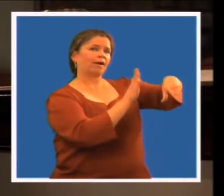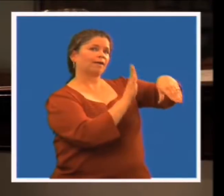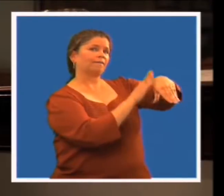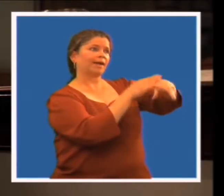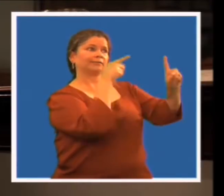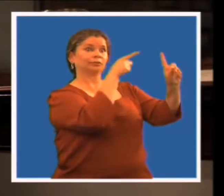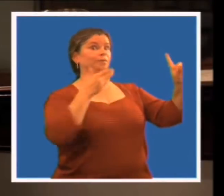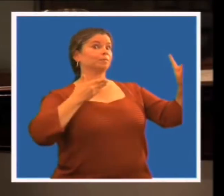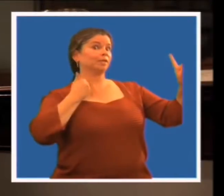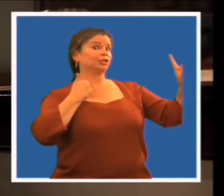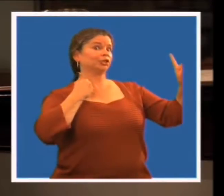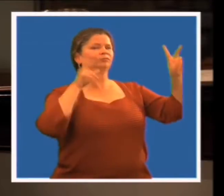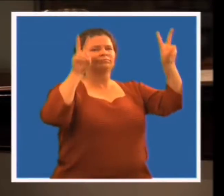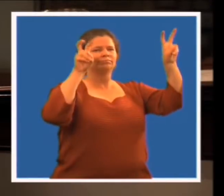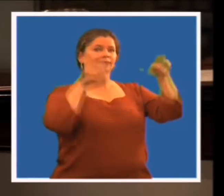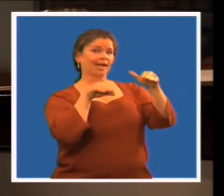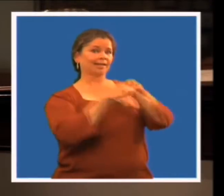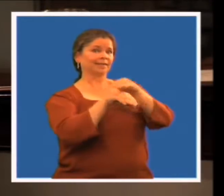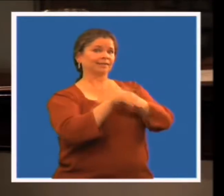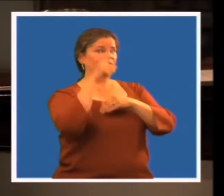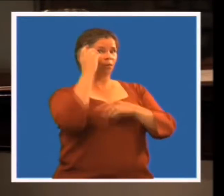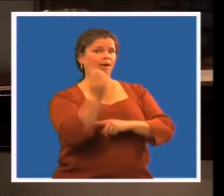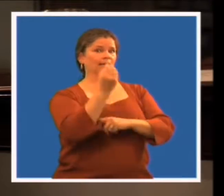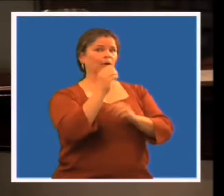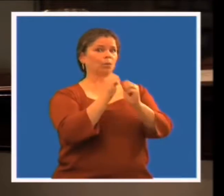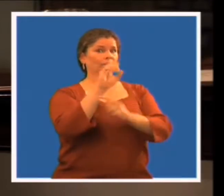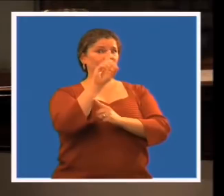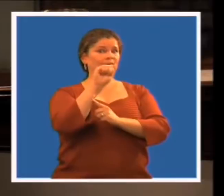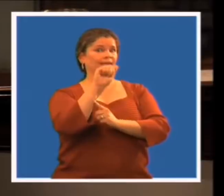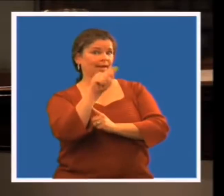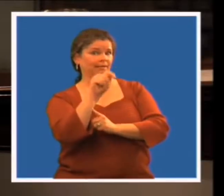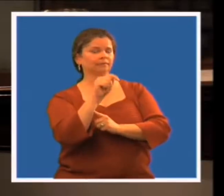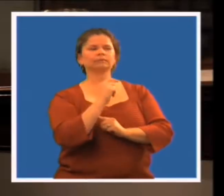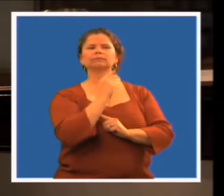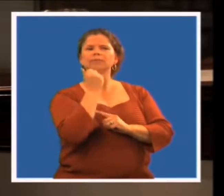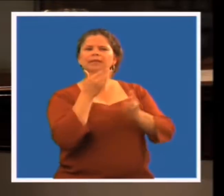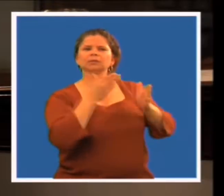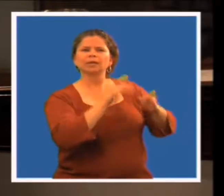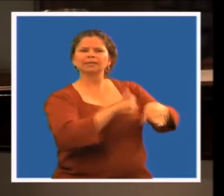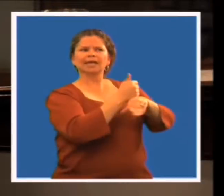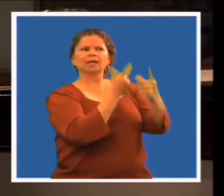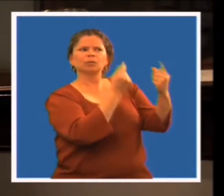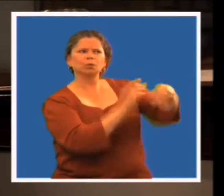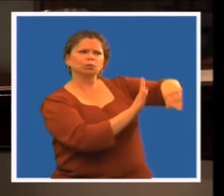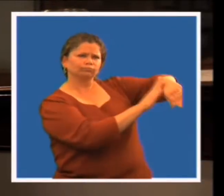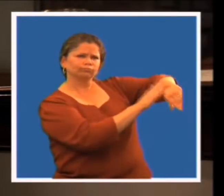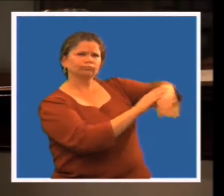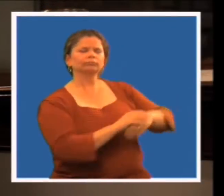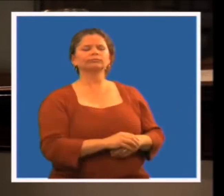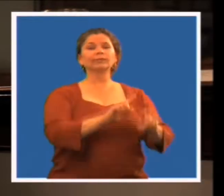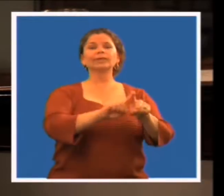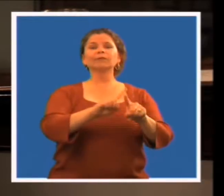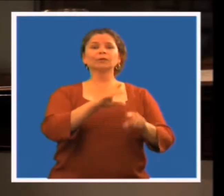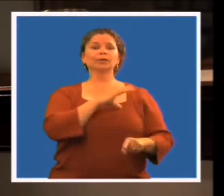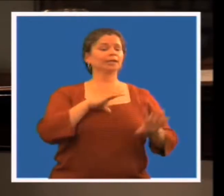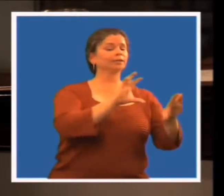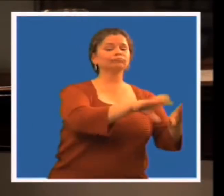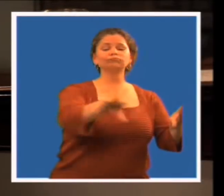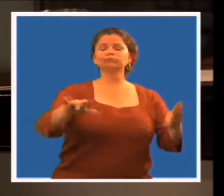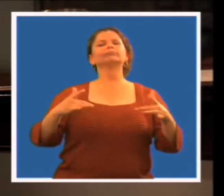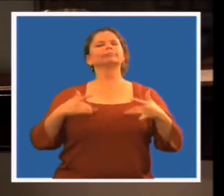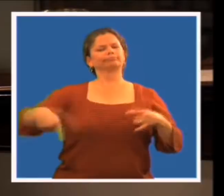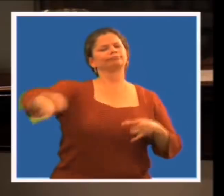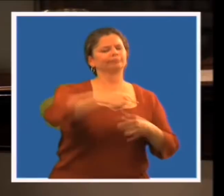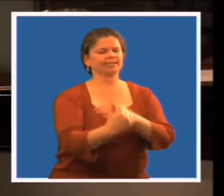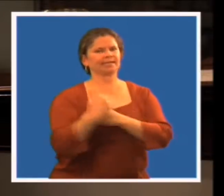Ontario. As such, I advised the Minister on the most effective ways of implementing the Accessibility for Ontarians